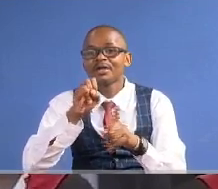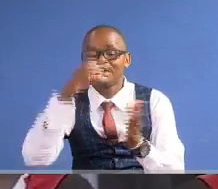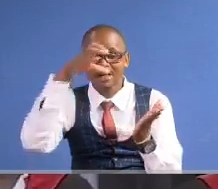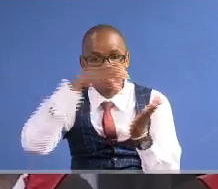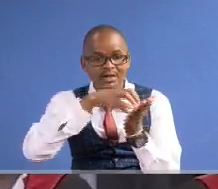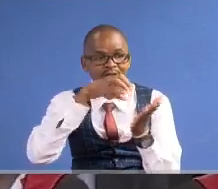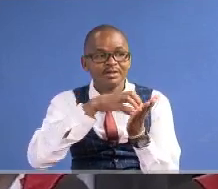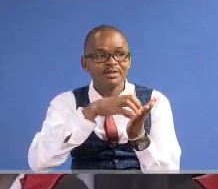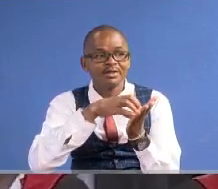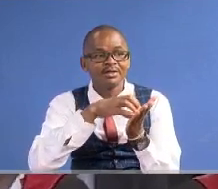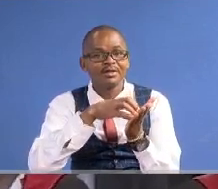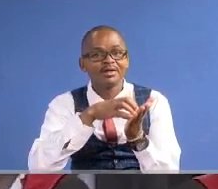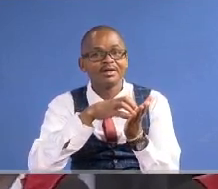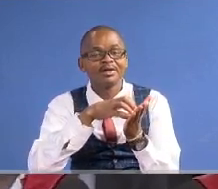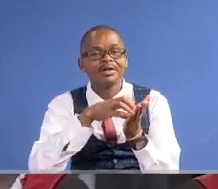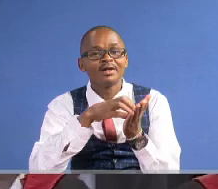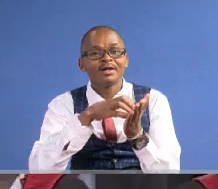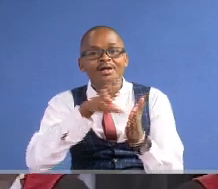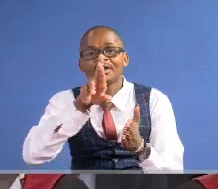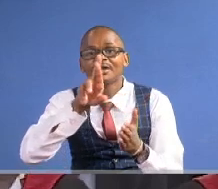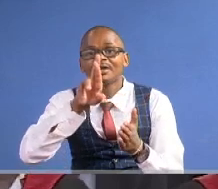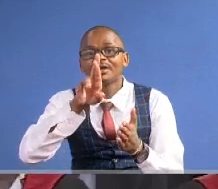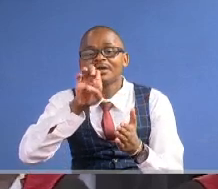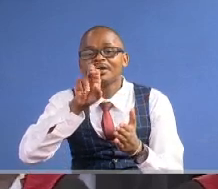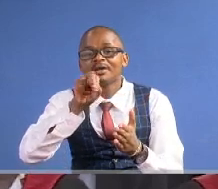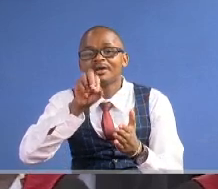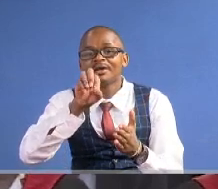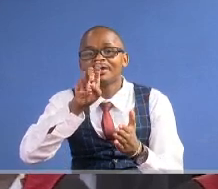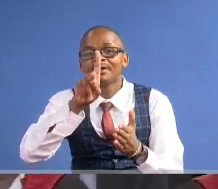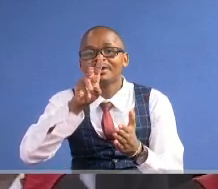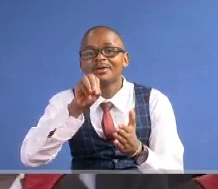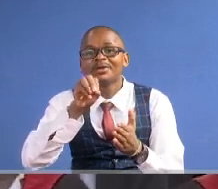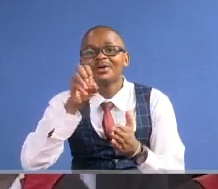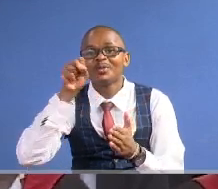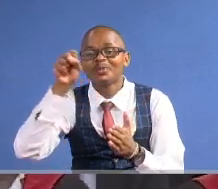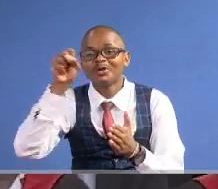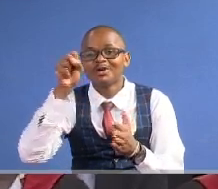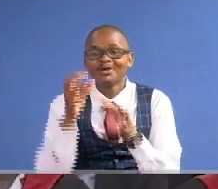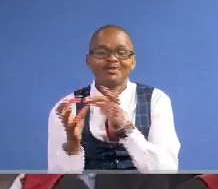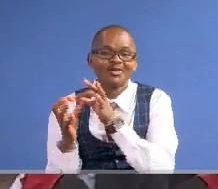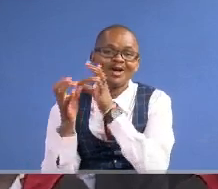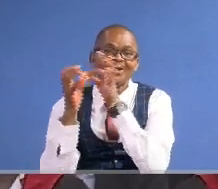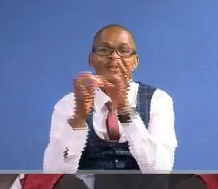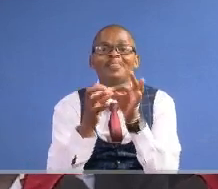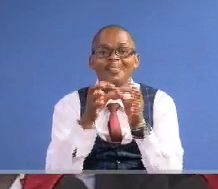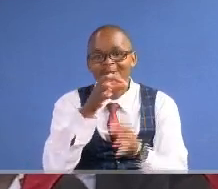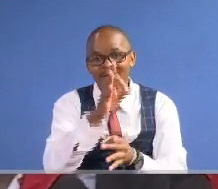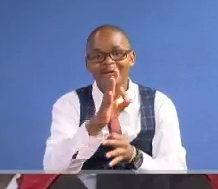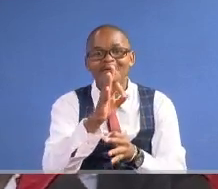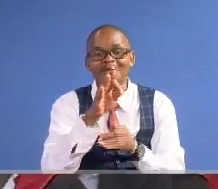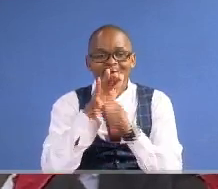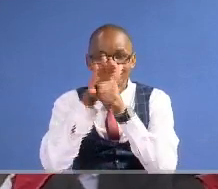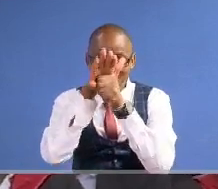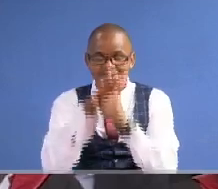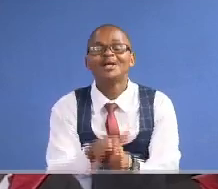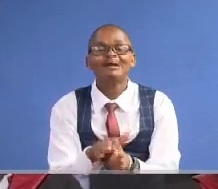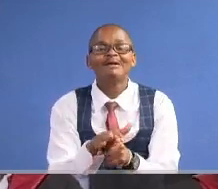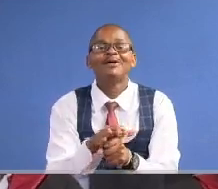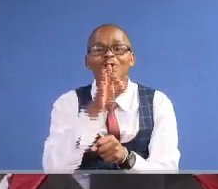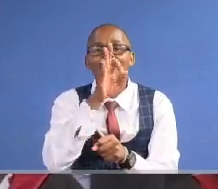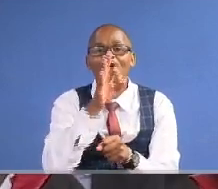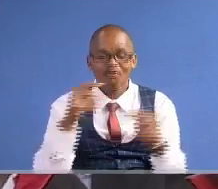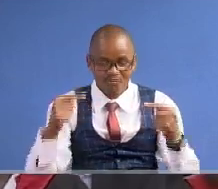unconditionally renounce the politics and culture of intimidation,